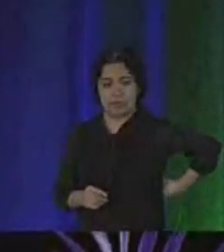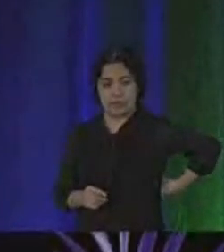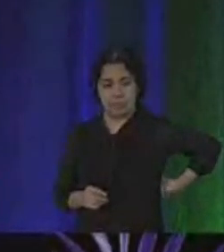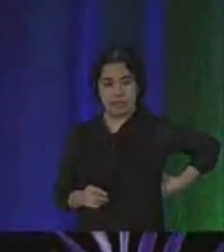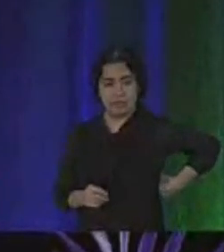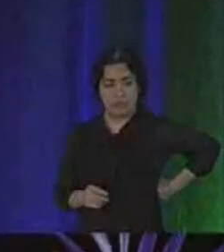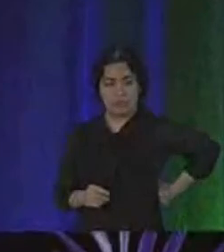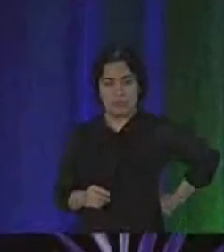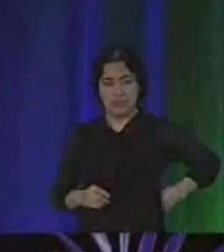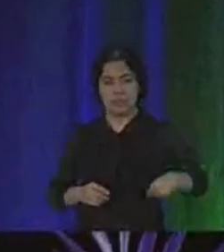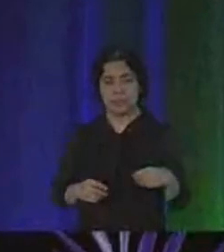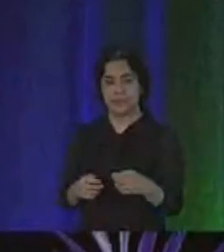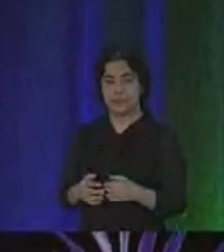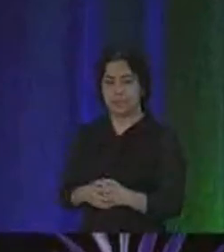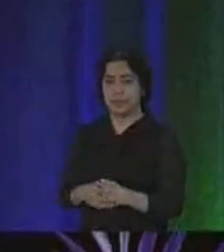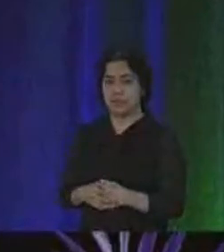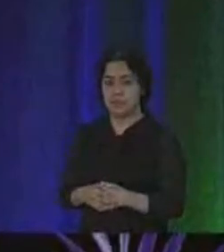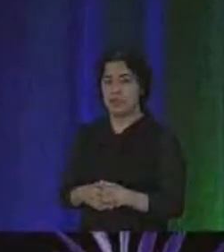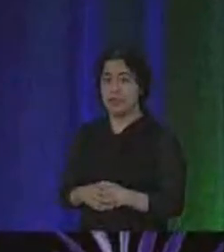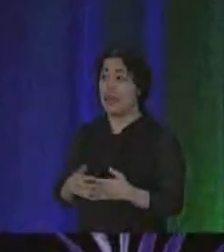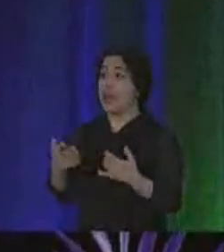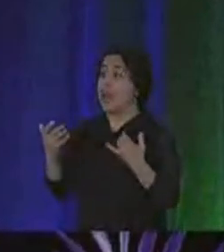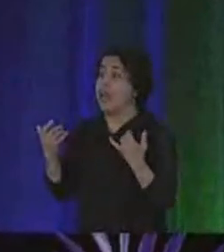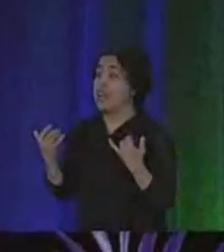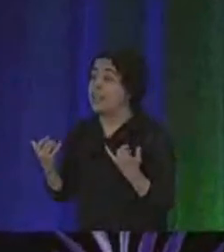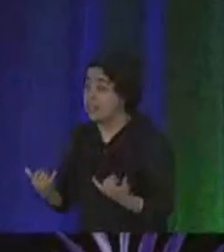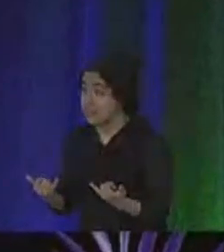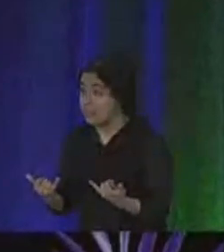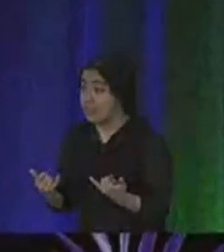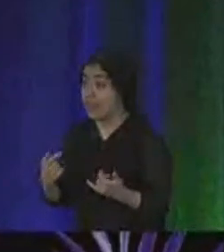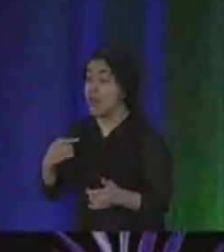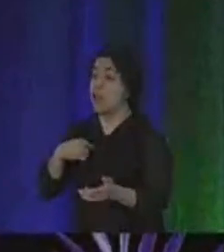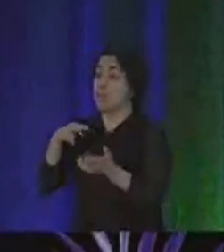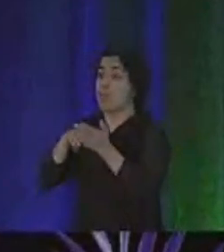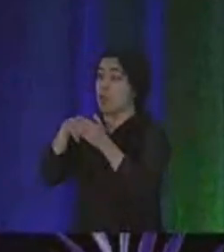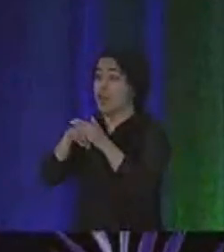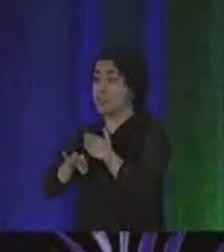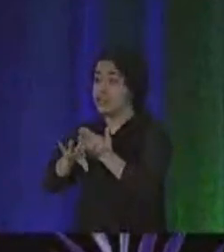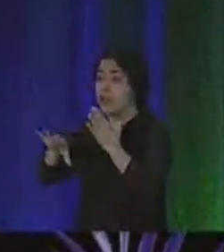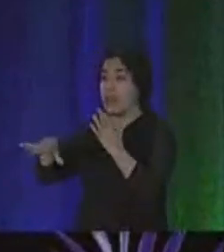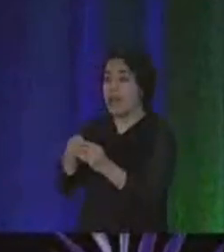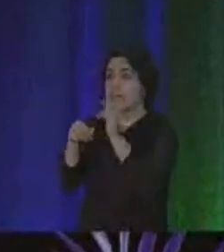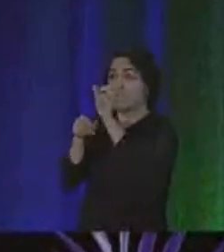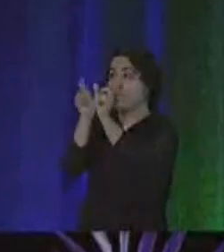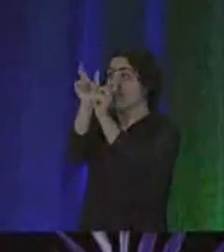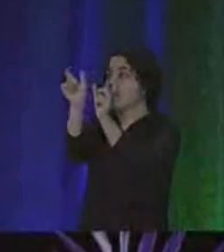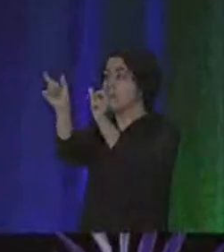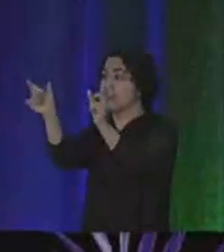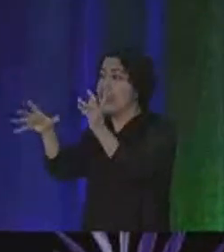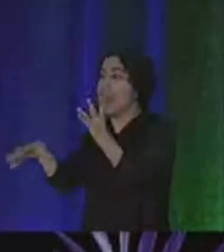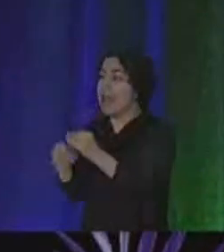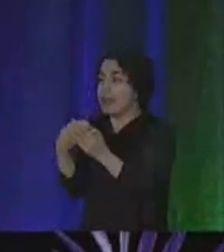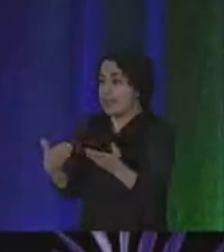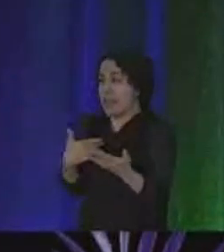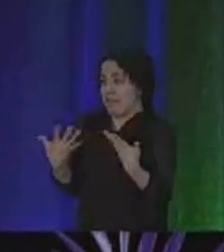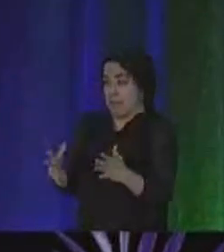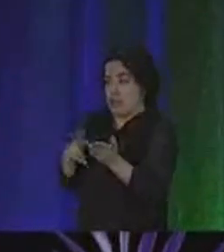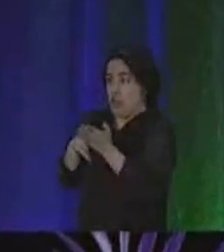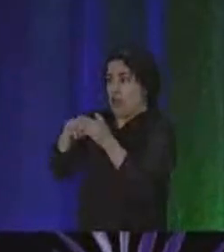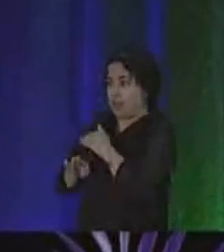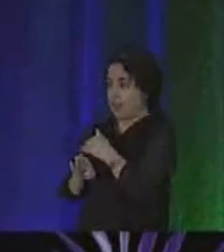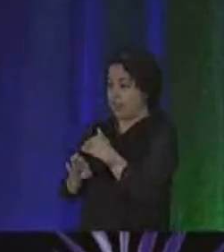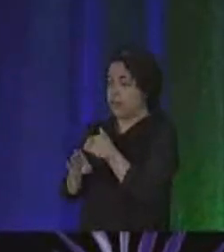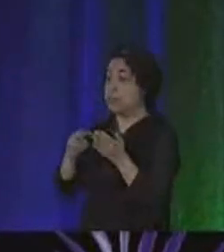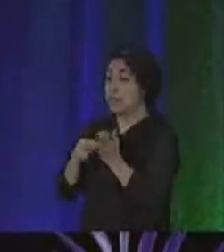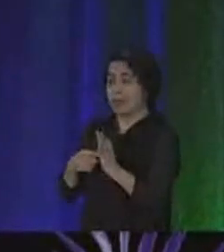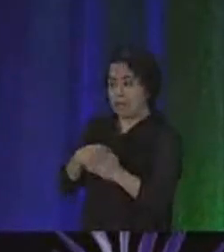You can see now I have additional stuff here. Now I'm logged in. And that's simply because there's an authenticated user that is picked up. That doesn't